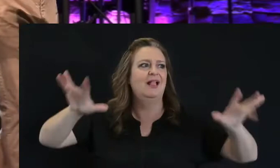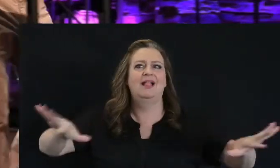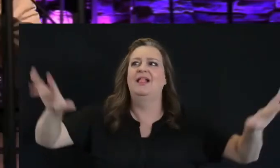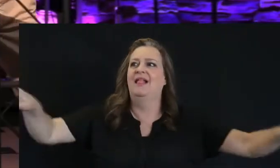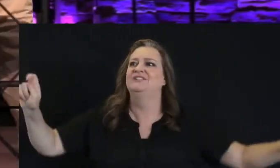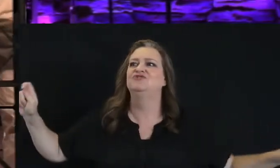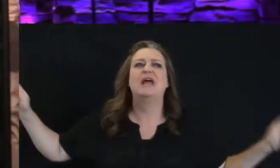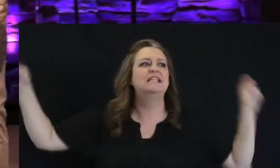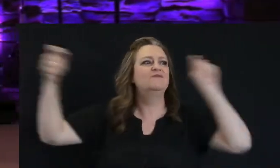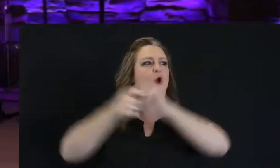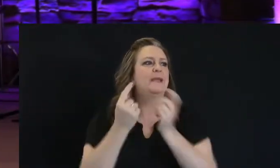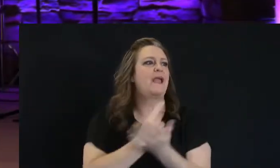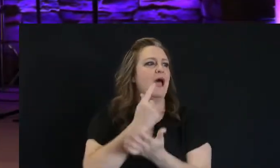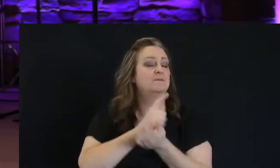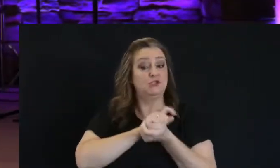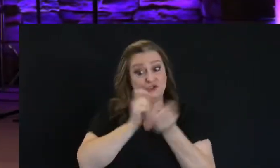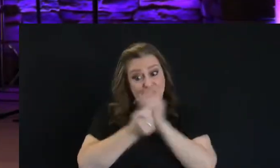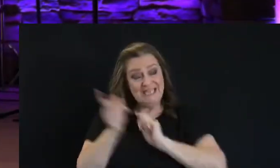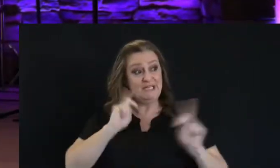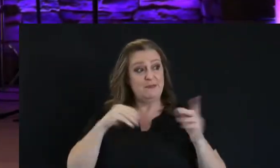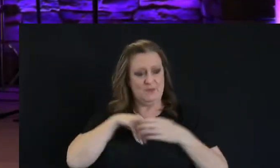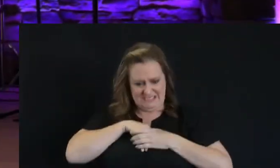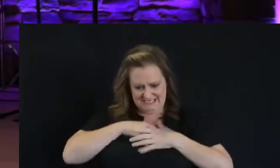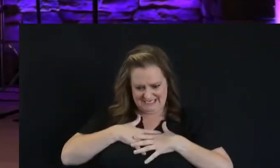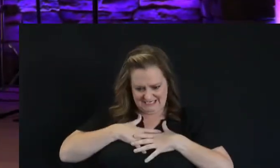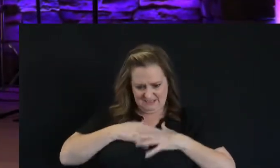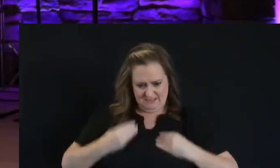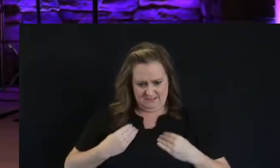gospel, changing people from the inside out.